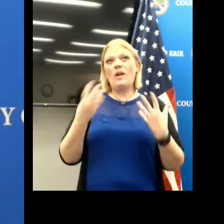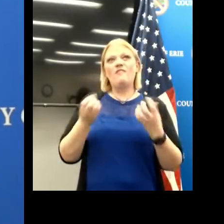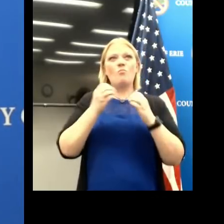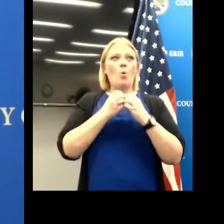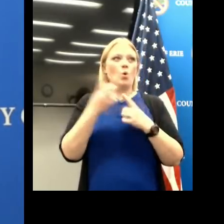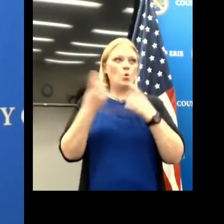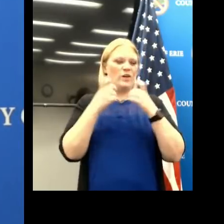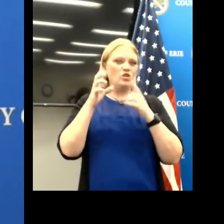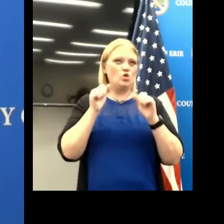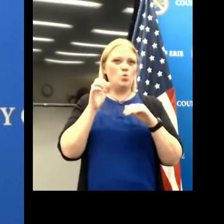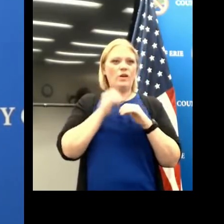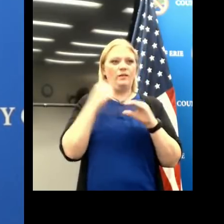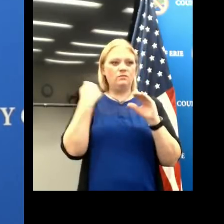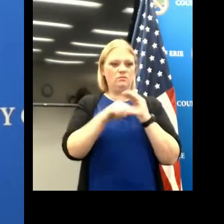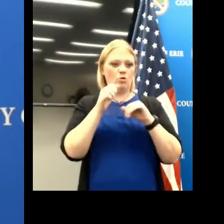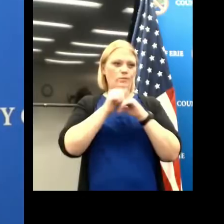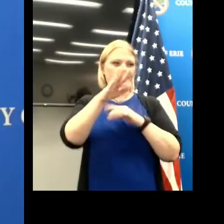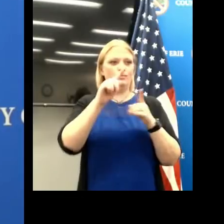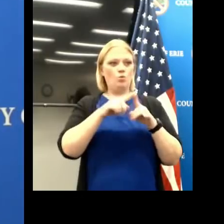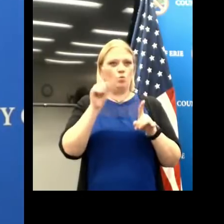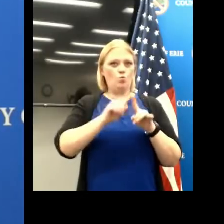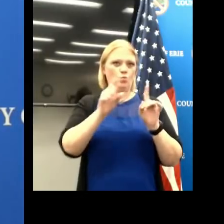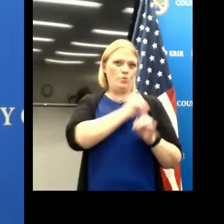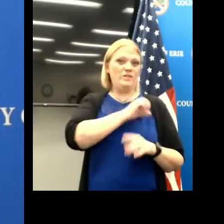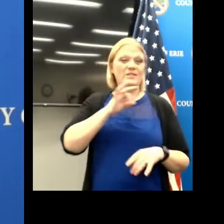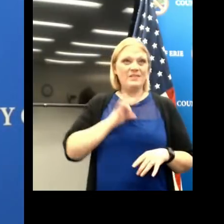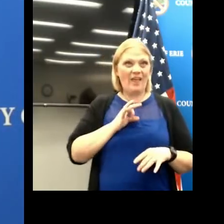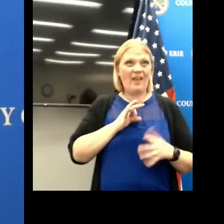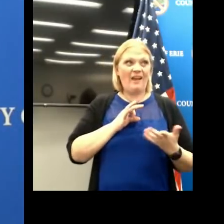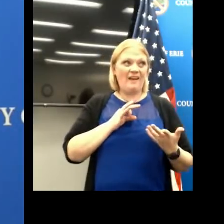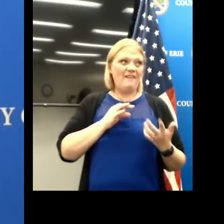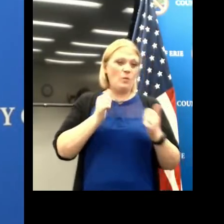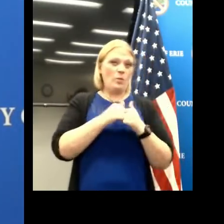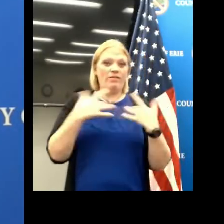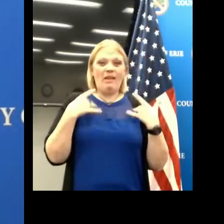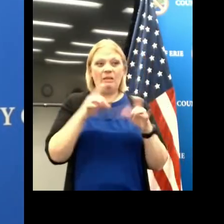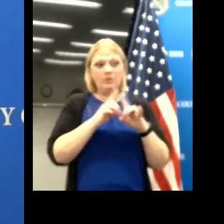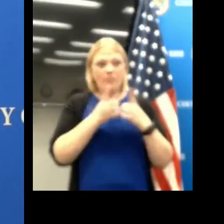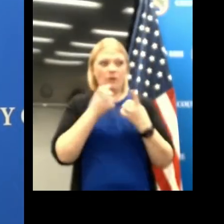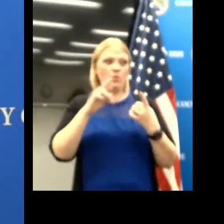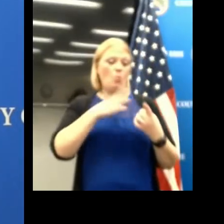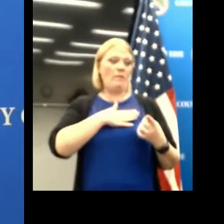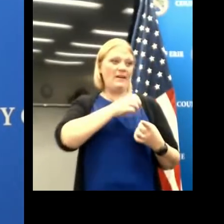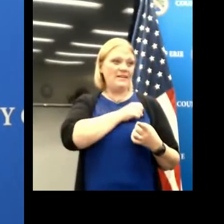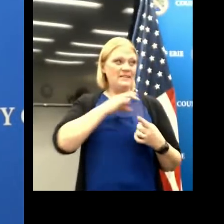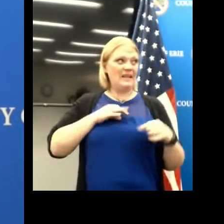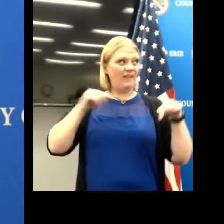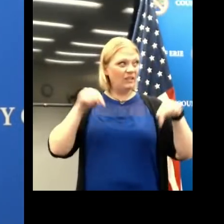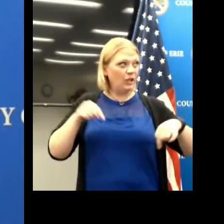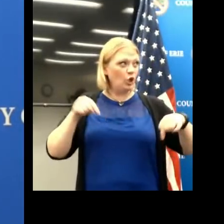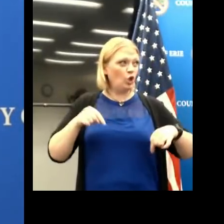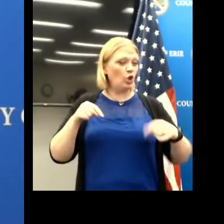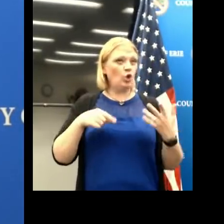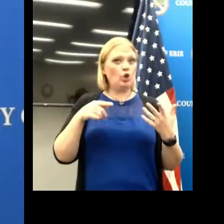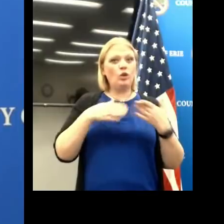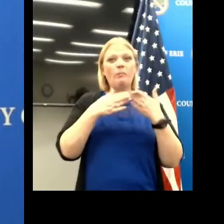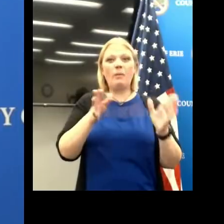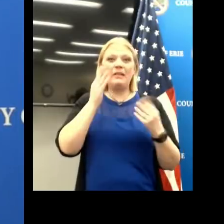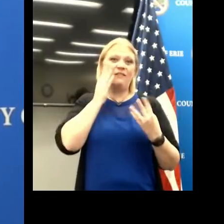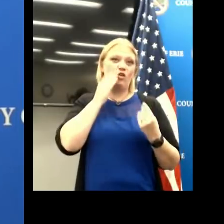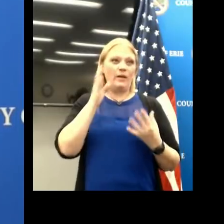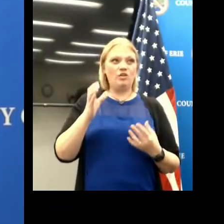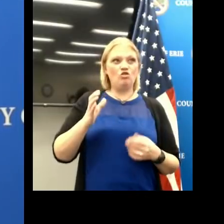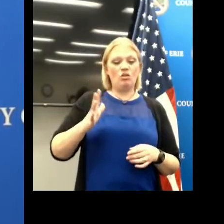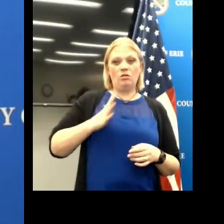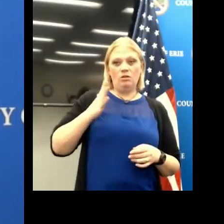forward it on to our staff and with either the health department or my staff, our public information officers,